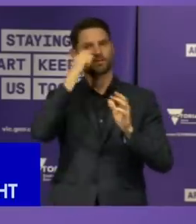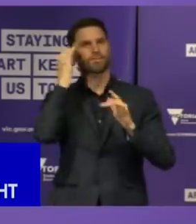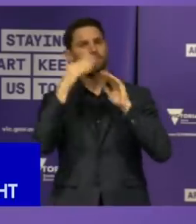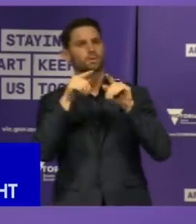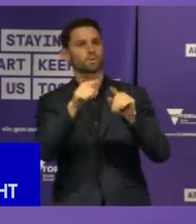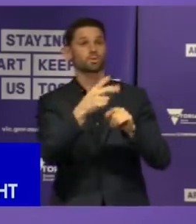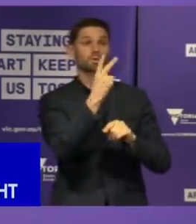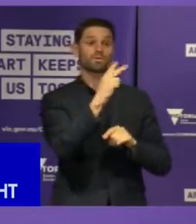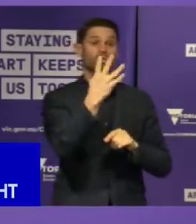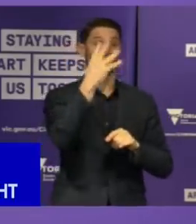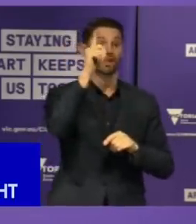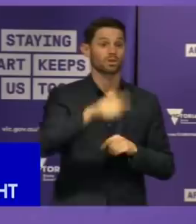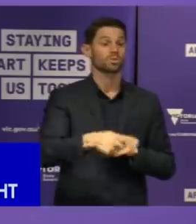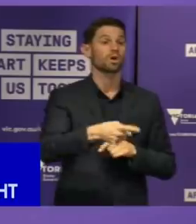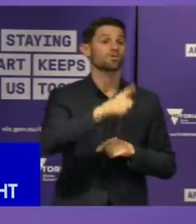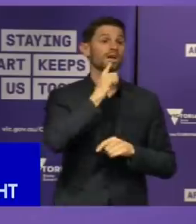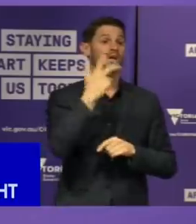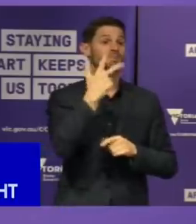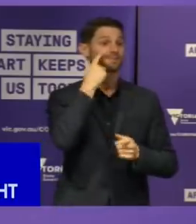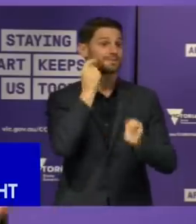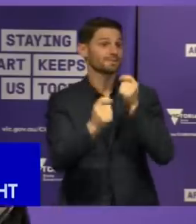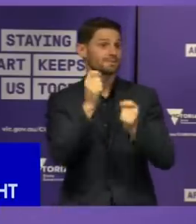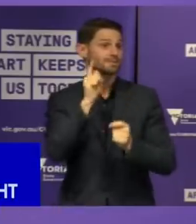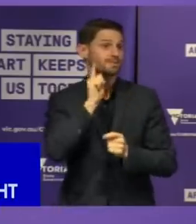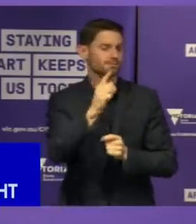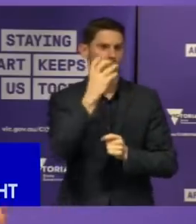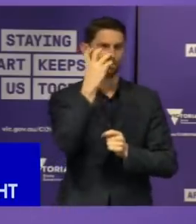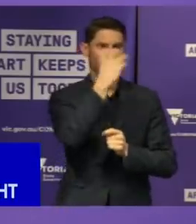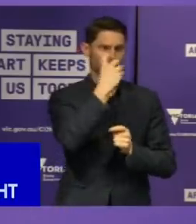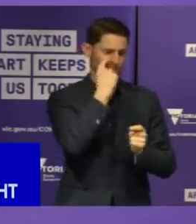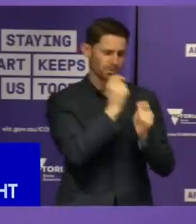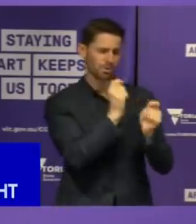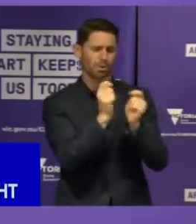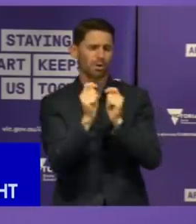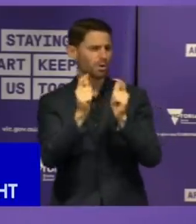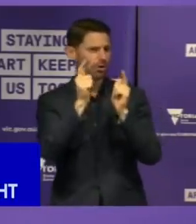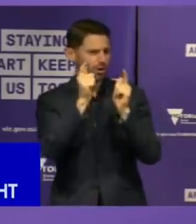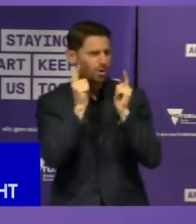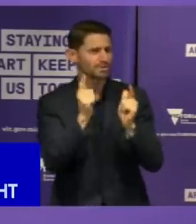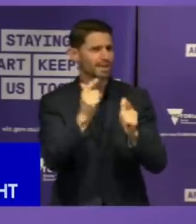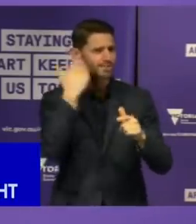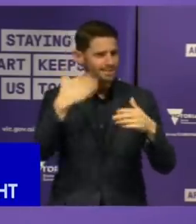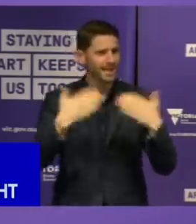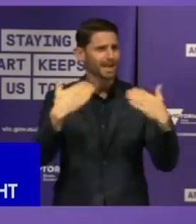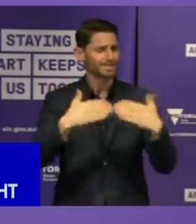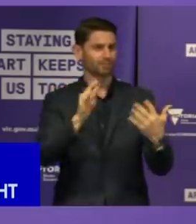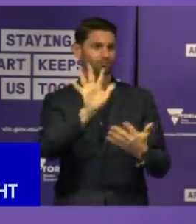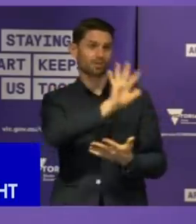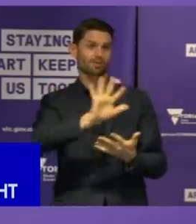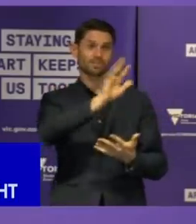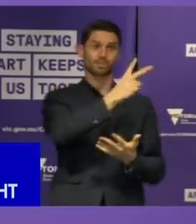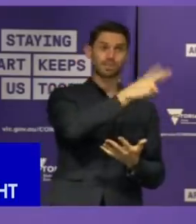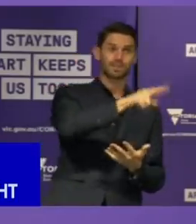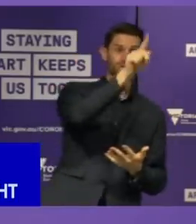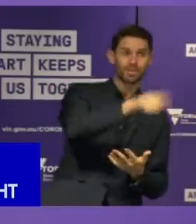24,118 tests yesterday, still a very impressive number. That's sticking around that mid-20,000s number and sometimes higher each and every day.